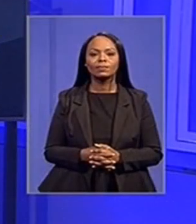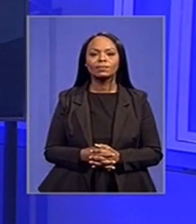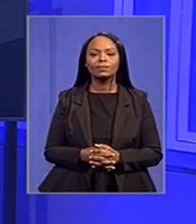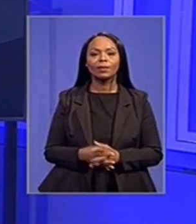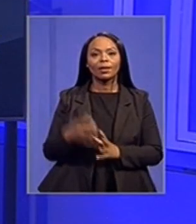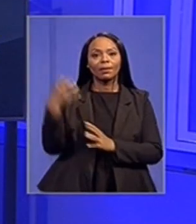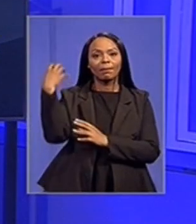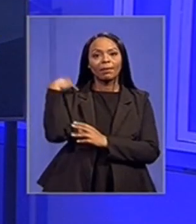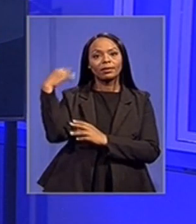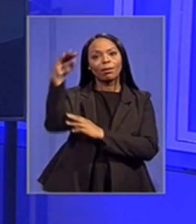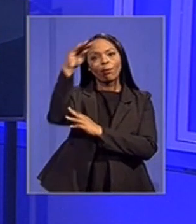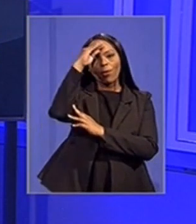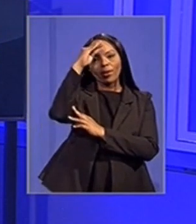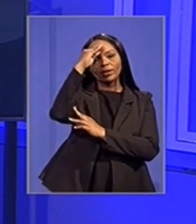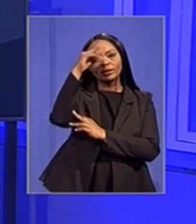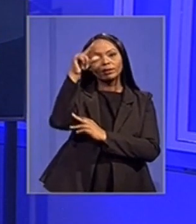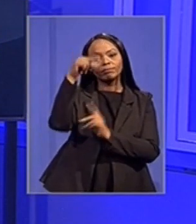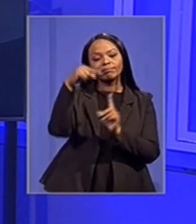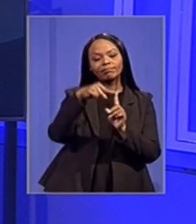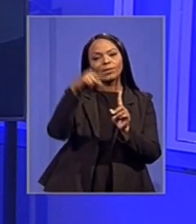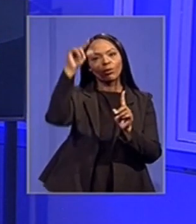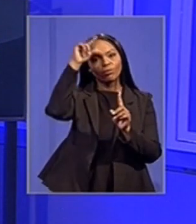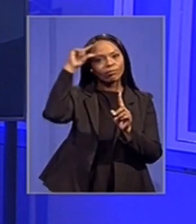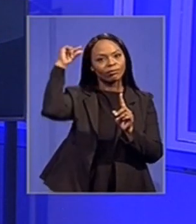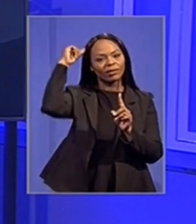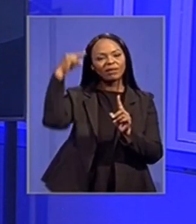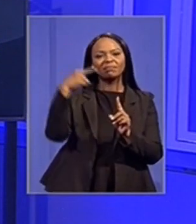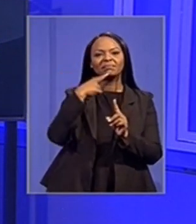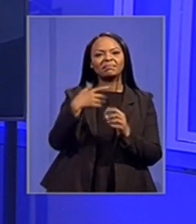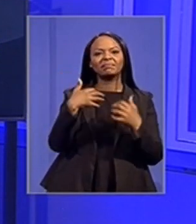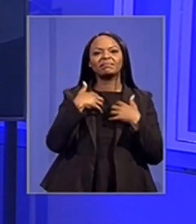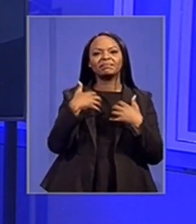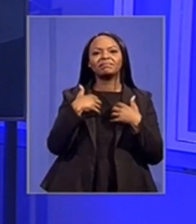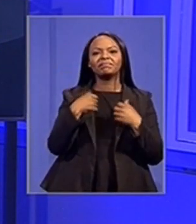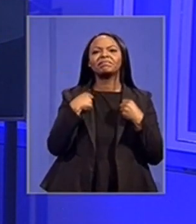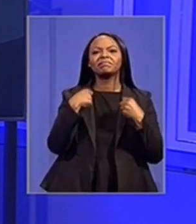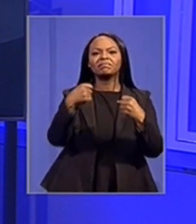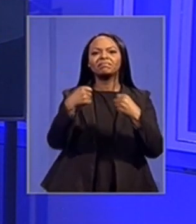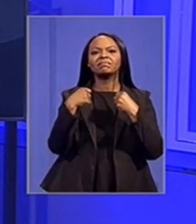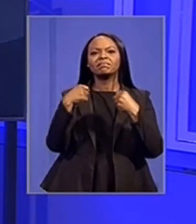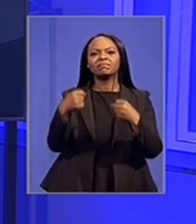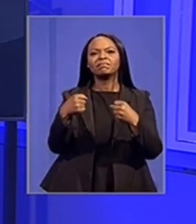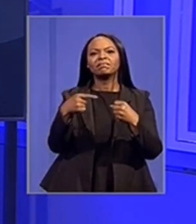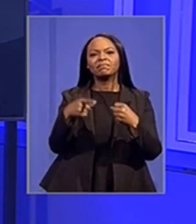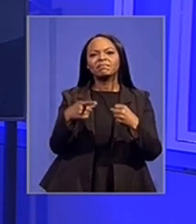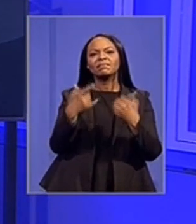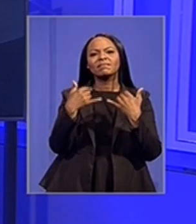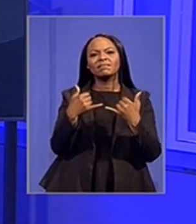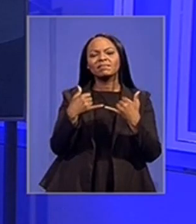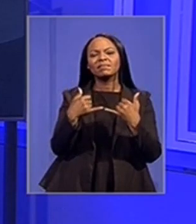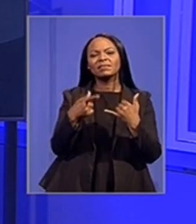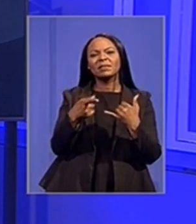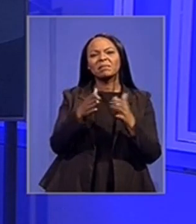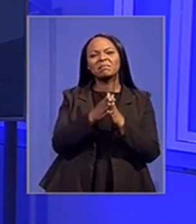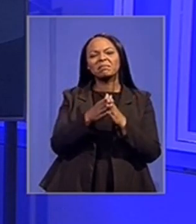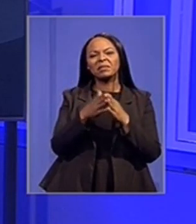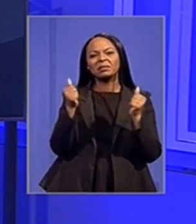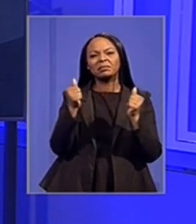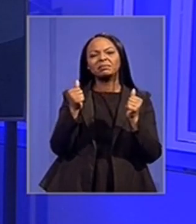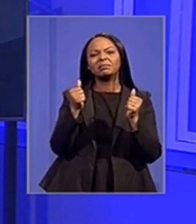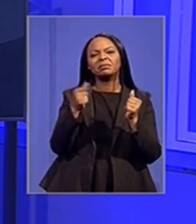Letona la sepolesa Pekicele le tshwengwa ke boitshwaro bo sa thabising ba bakganni ba kannang bahleutsi. Cele o ne a le letsholong la ho